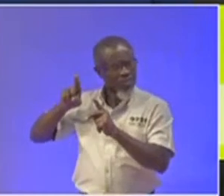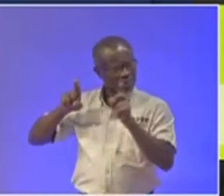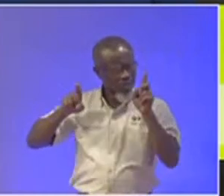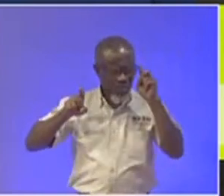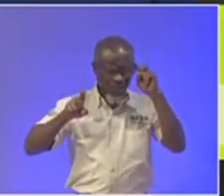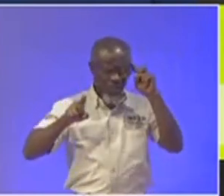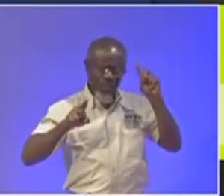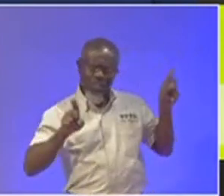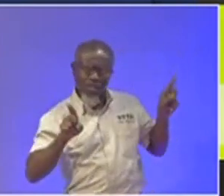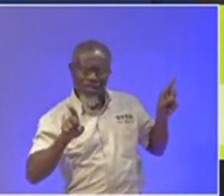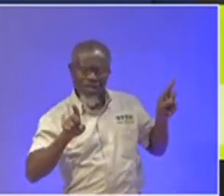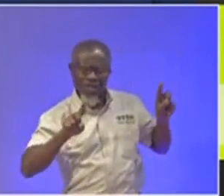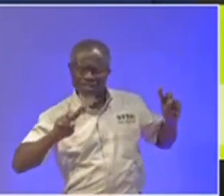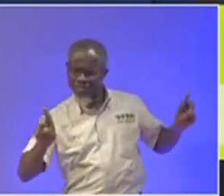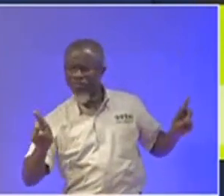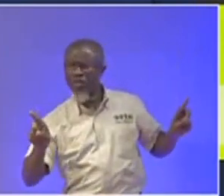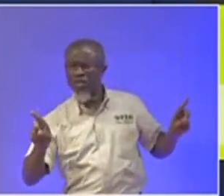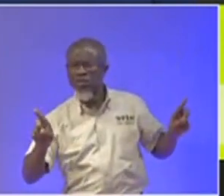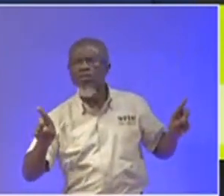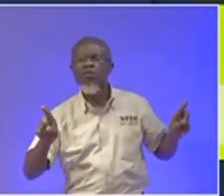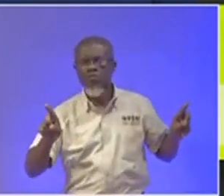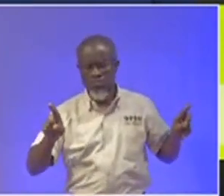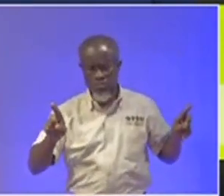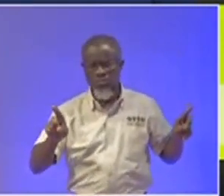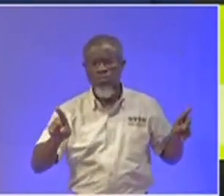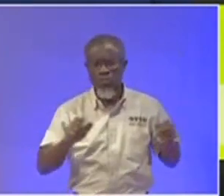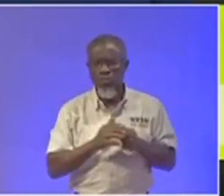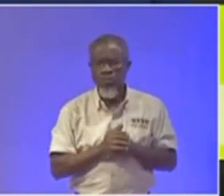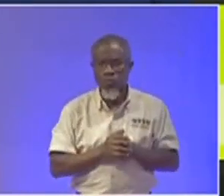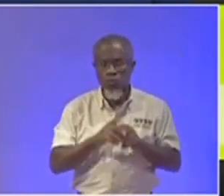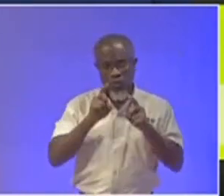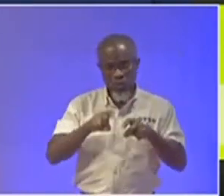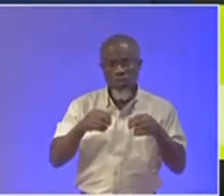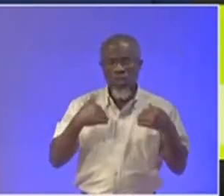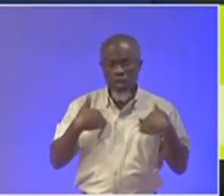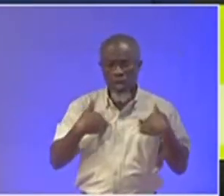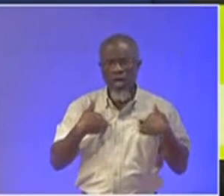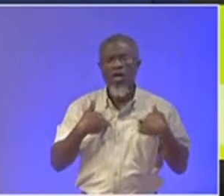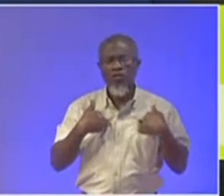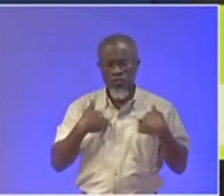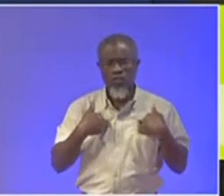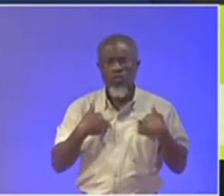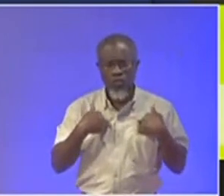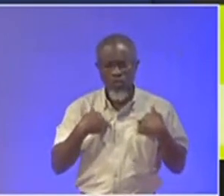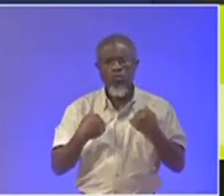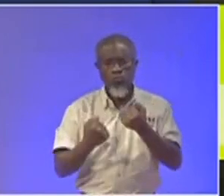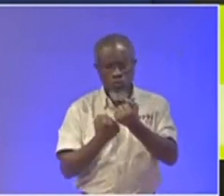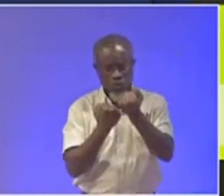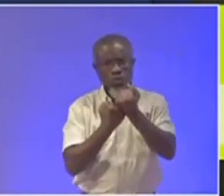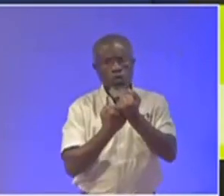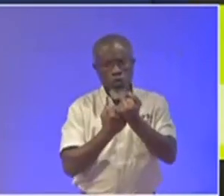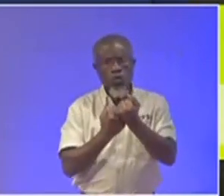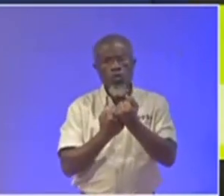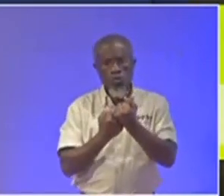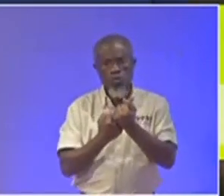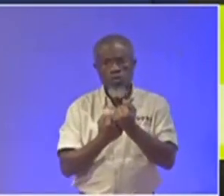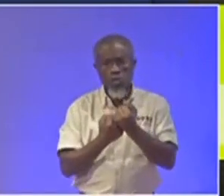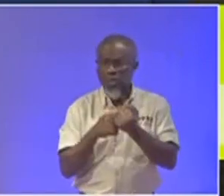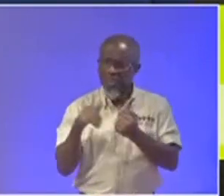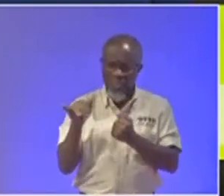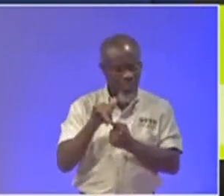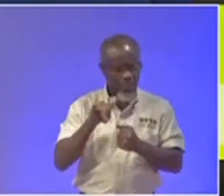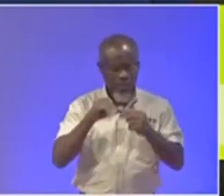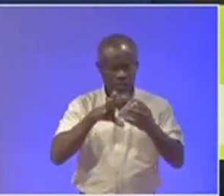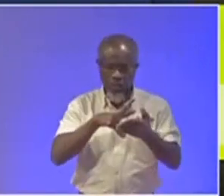best if all the support systems that we have been talking about that we need our students to benefit from, if these professionals are able